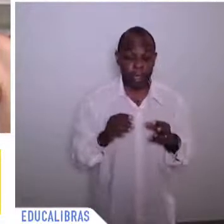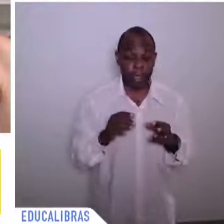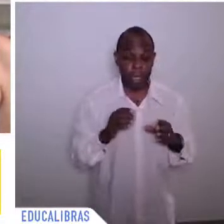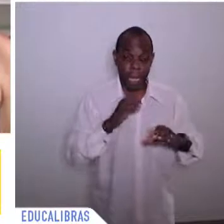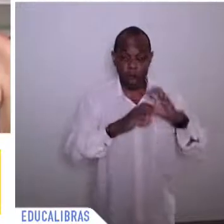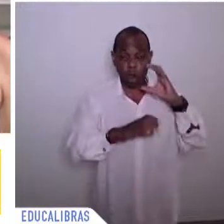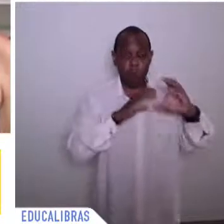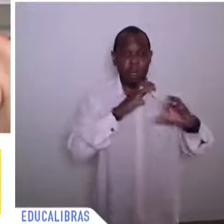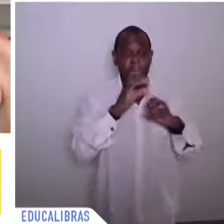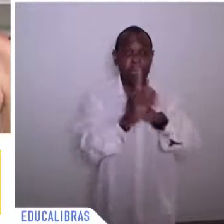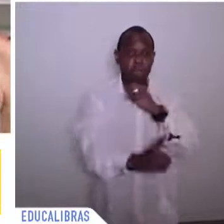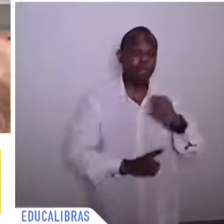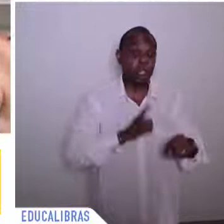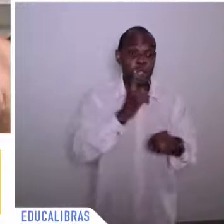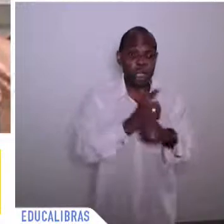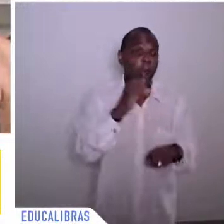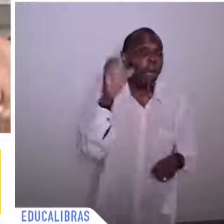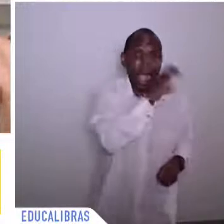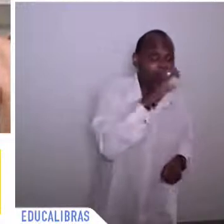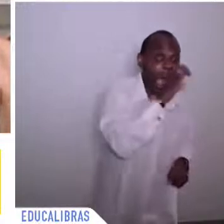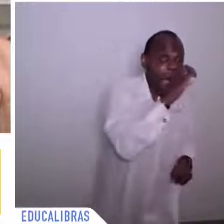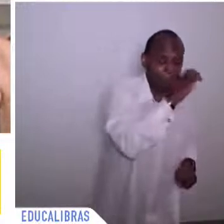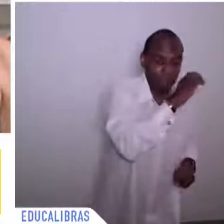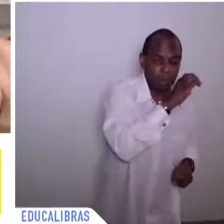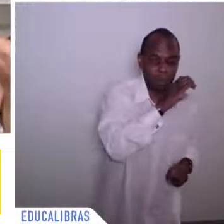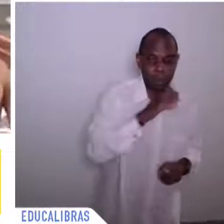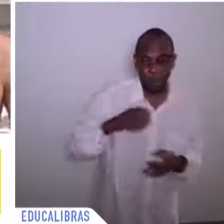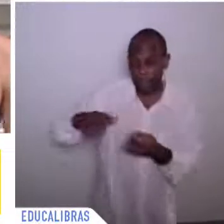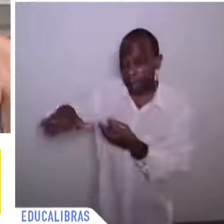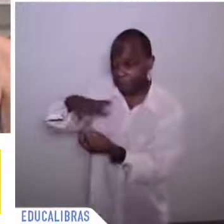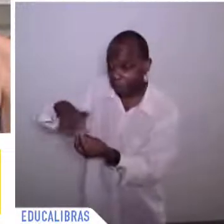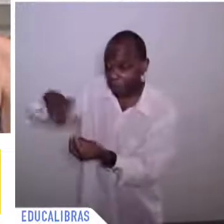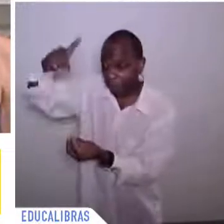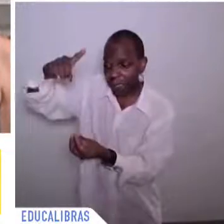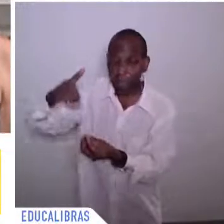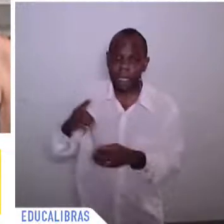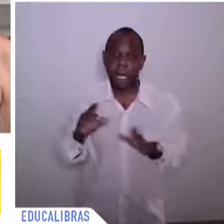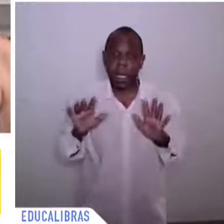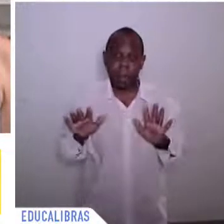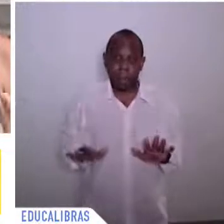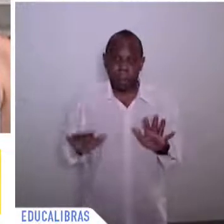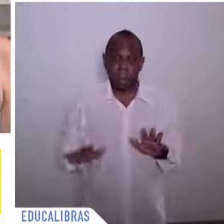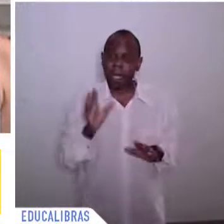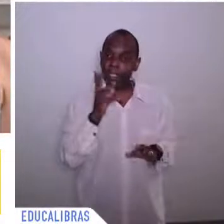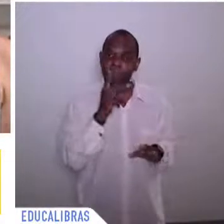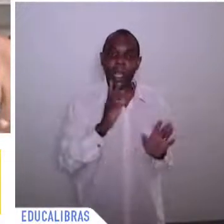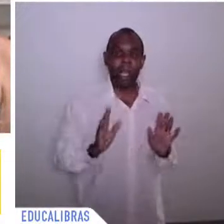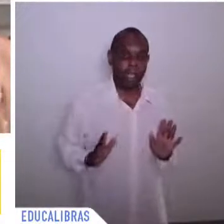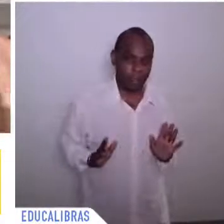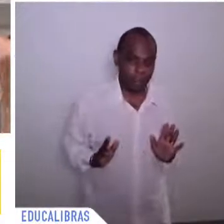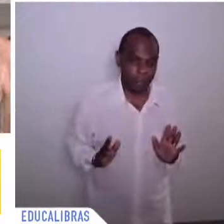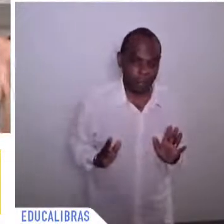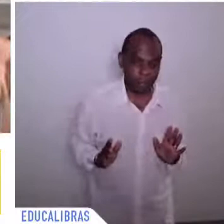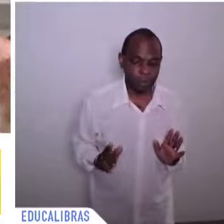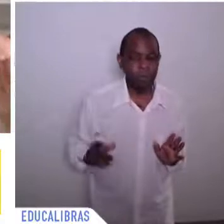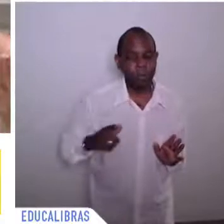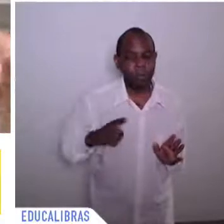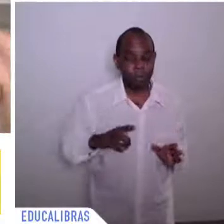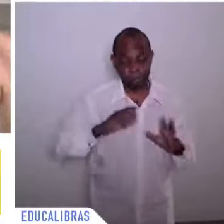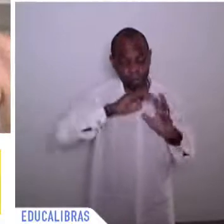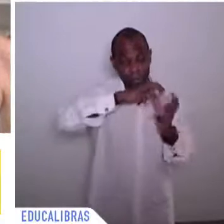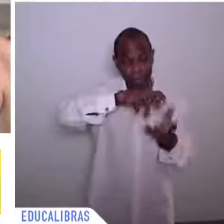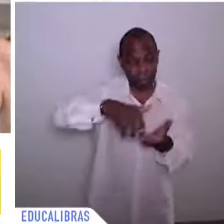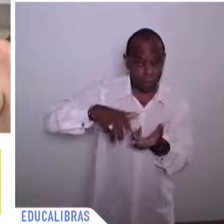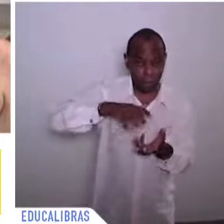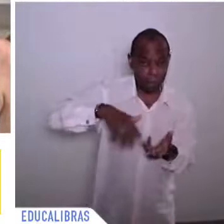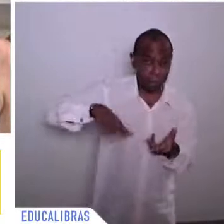as fast as digital communication. But that doesn't mean a dissatisfaction, a constant